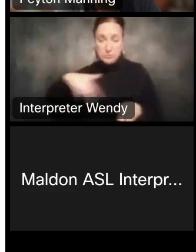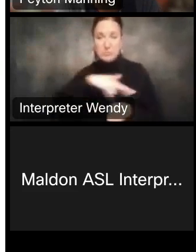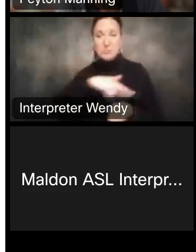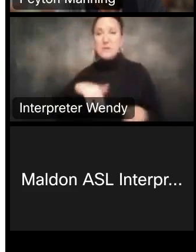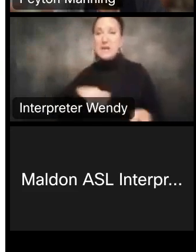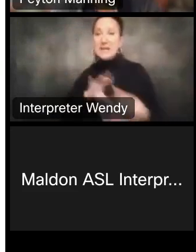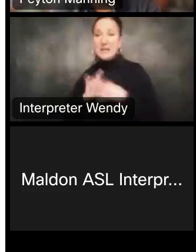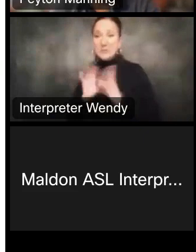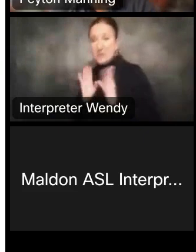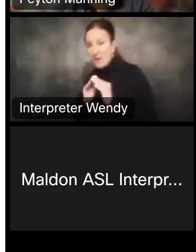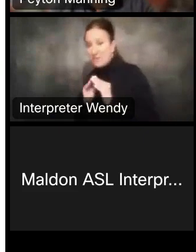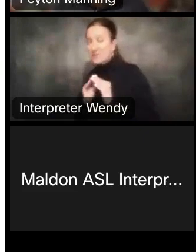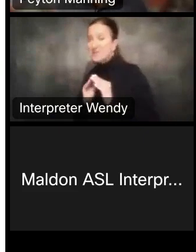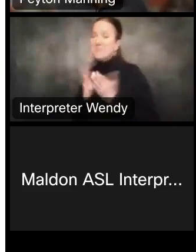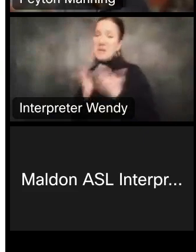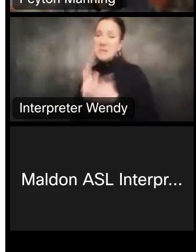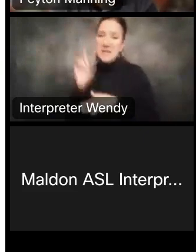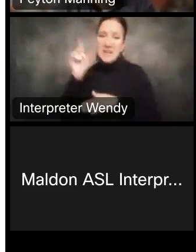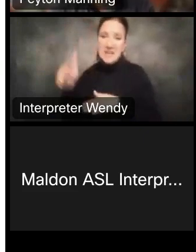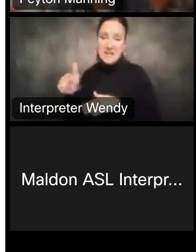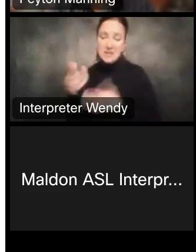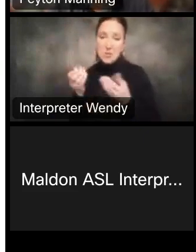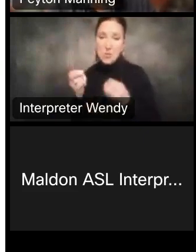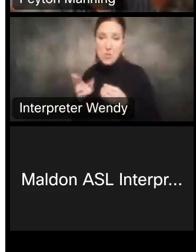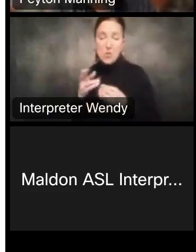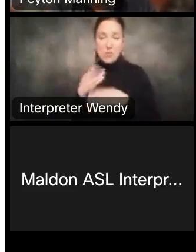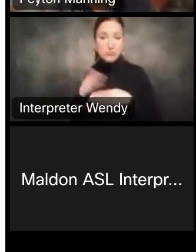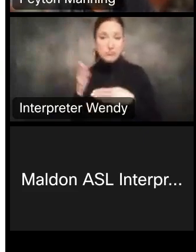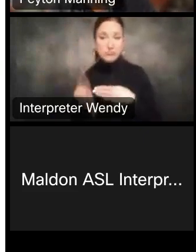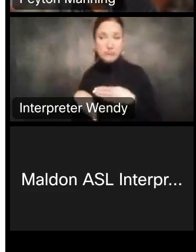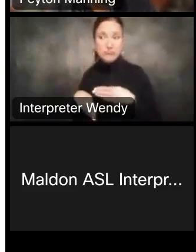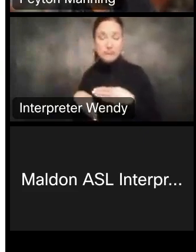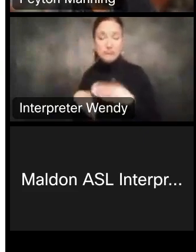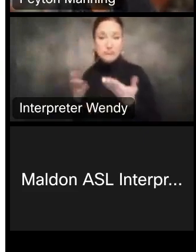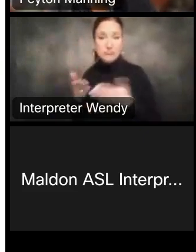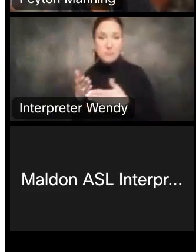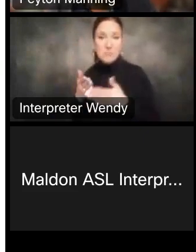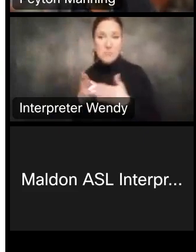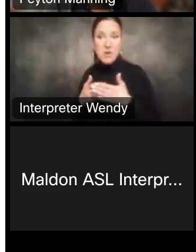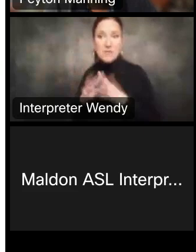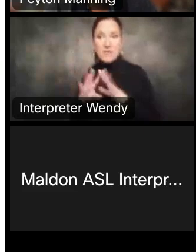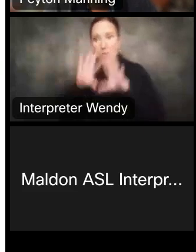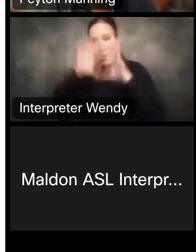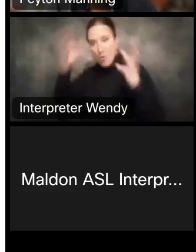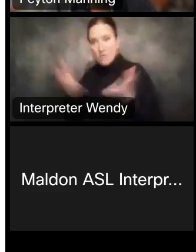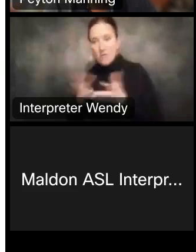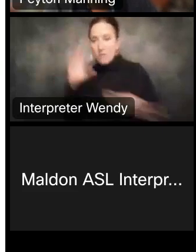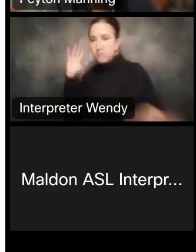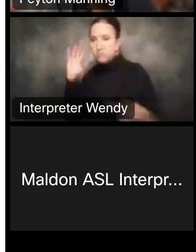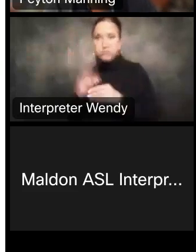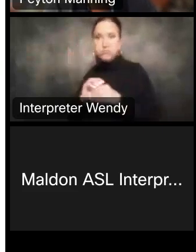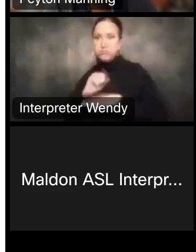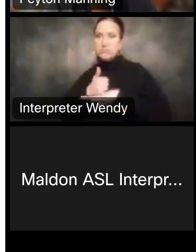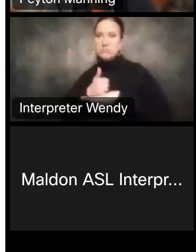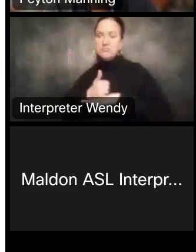infrastructure is a later phase or something that we anticipate being done as part of plan unit developments as